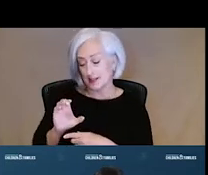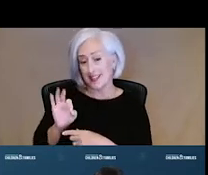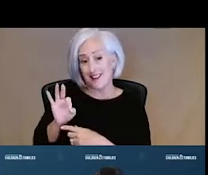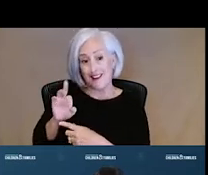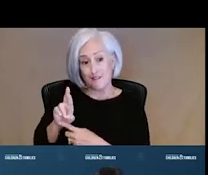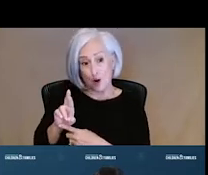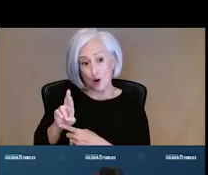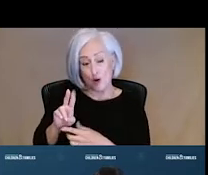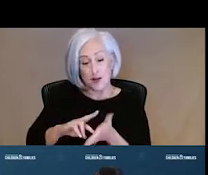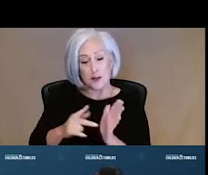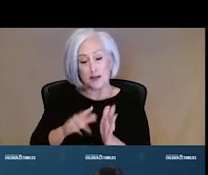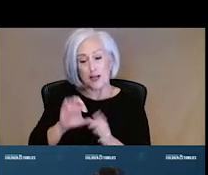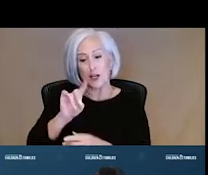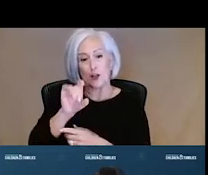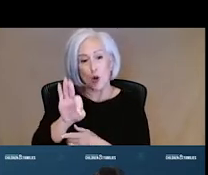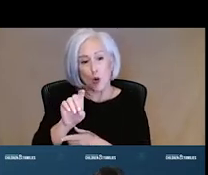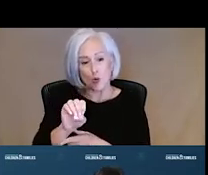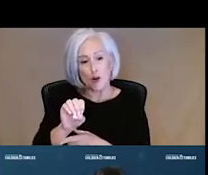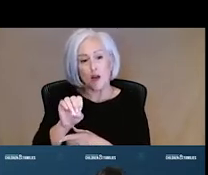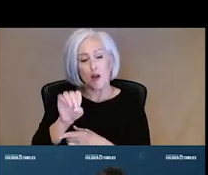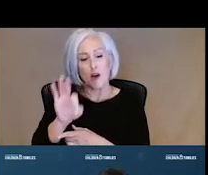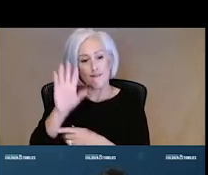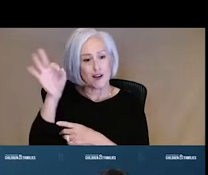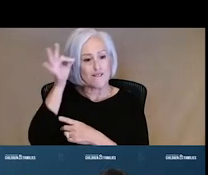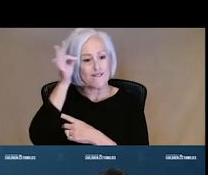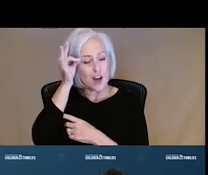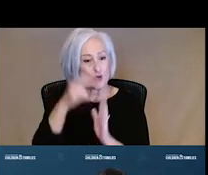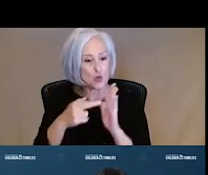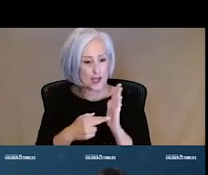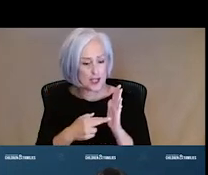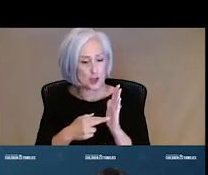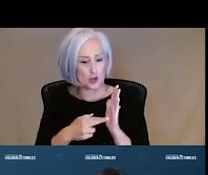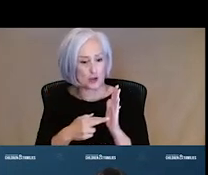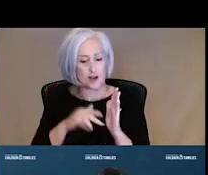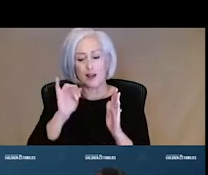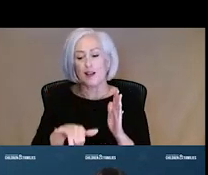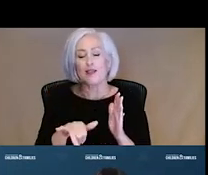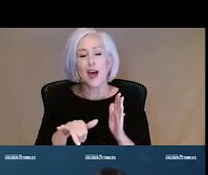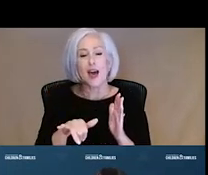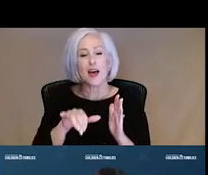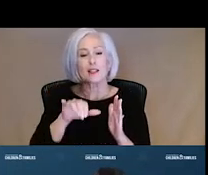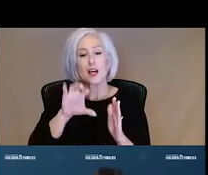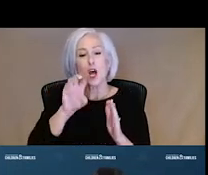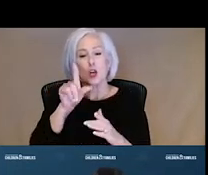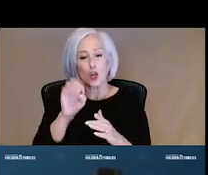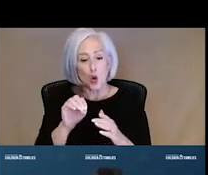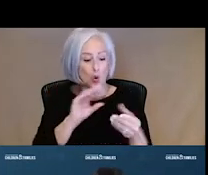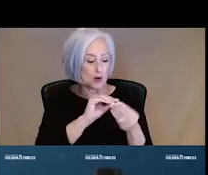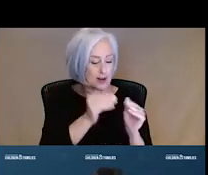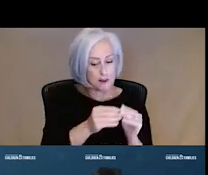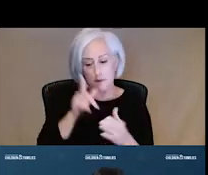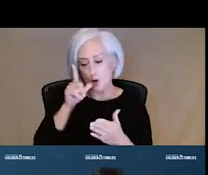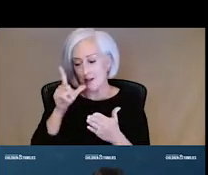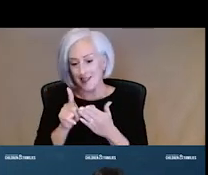for Code of Federal Regulations, which, as we mentioned, is a coded numbers and letters set